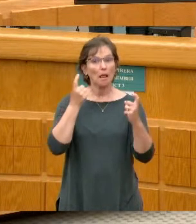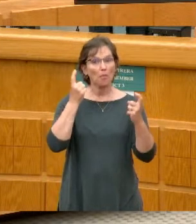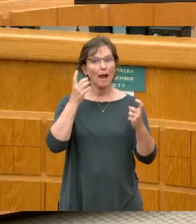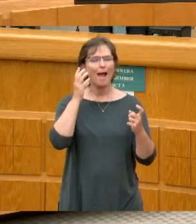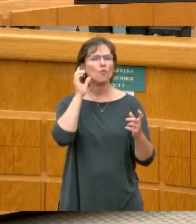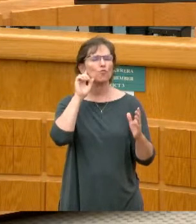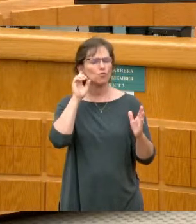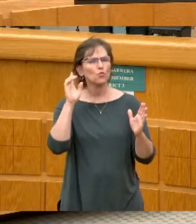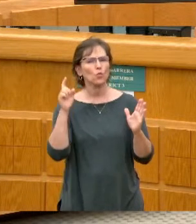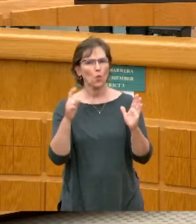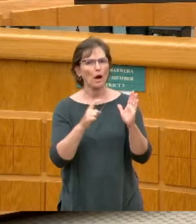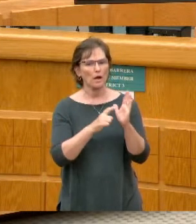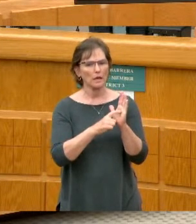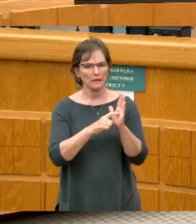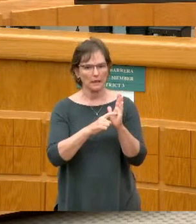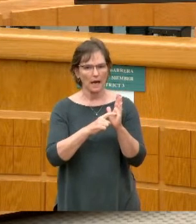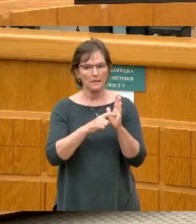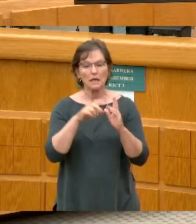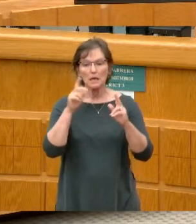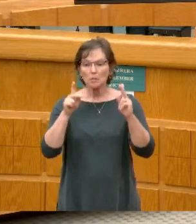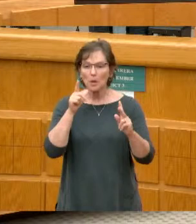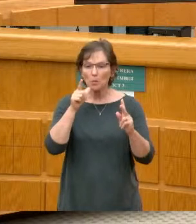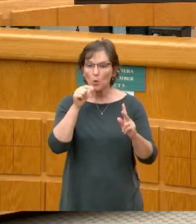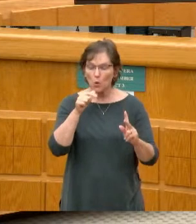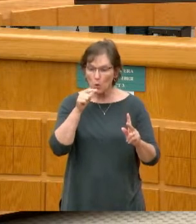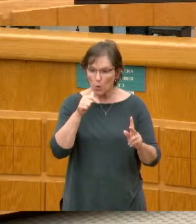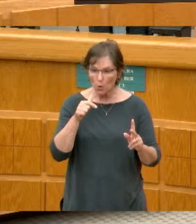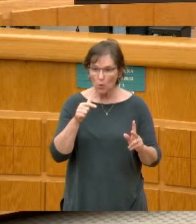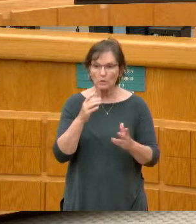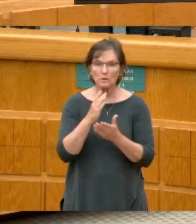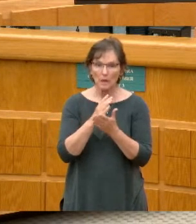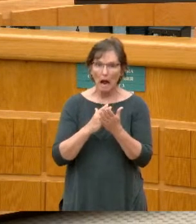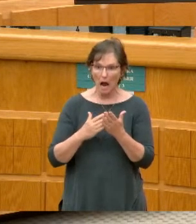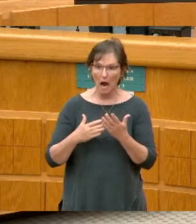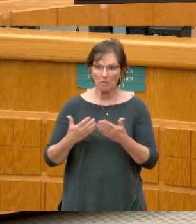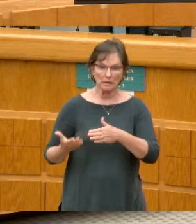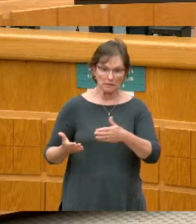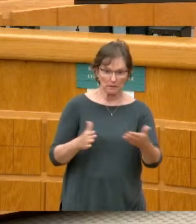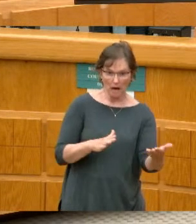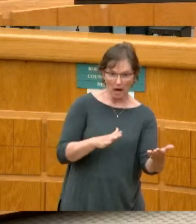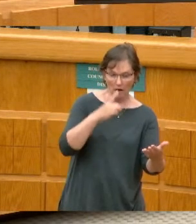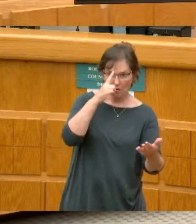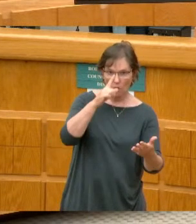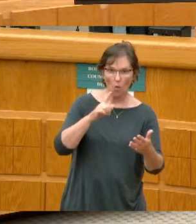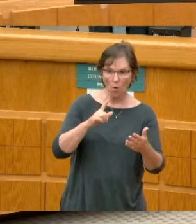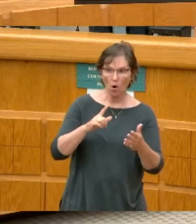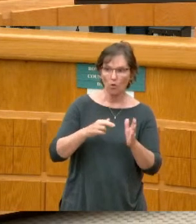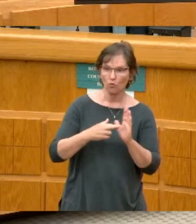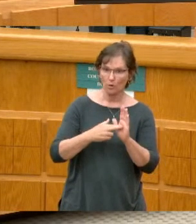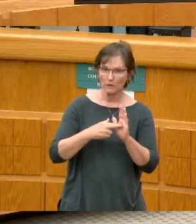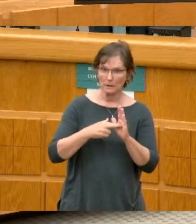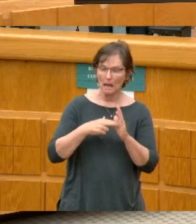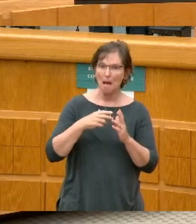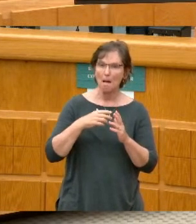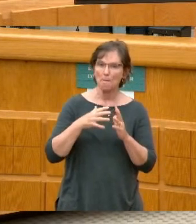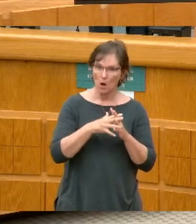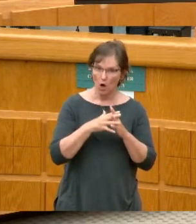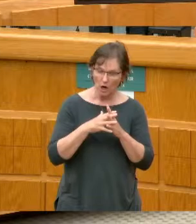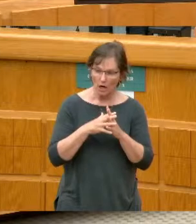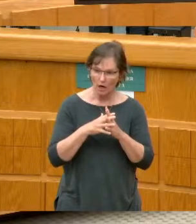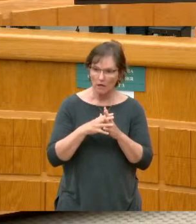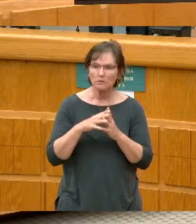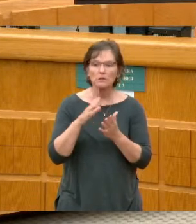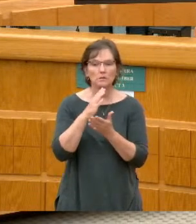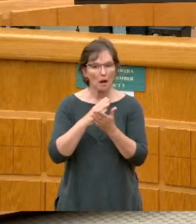can. But I want to remind you that tomorrow is Veterans Day, and we celebrate